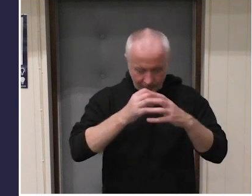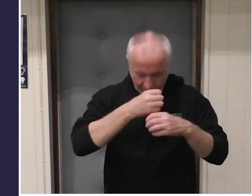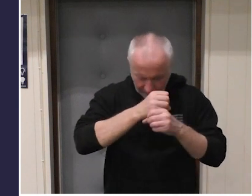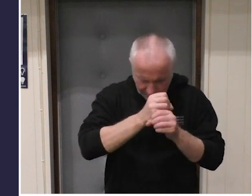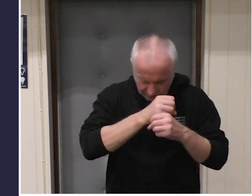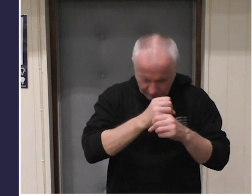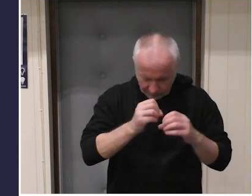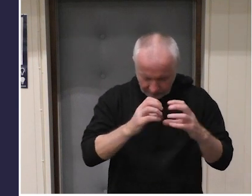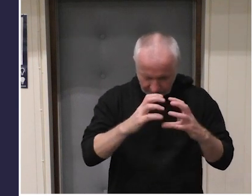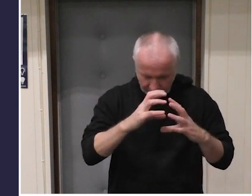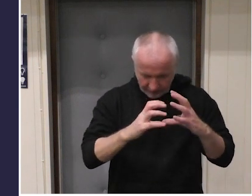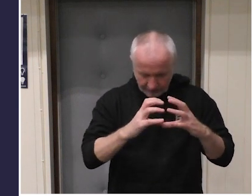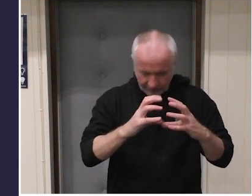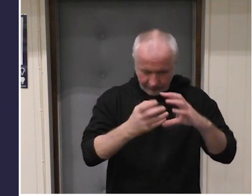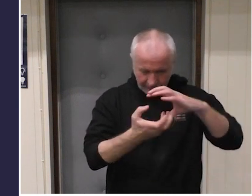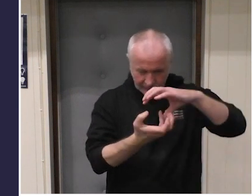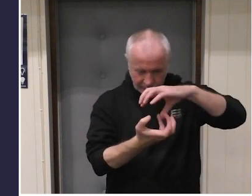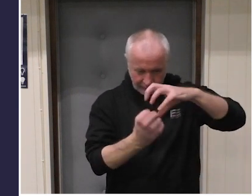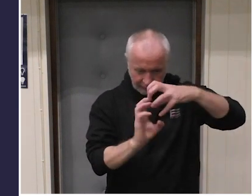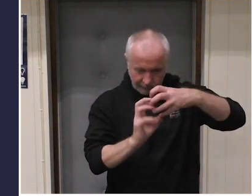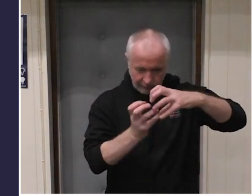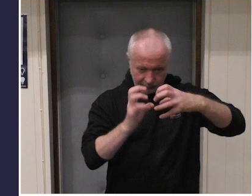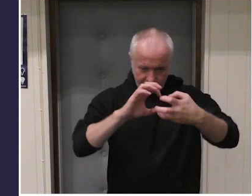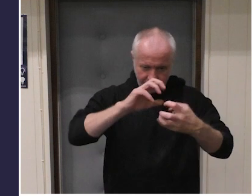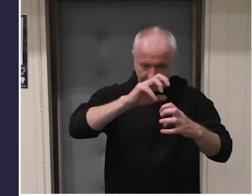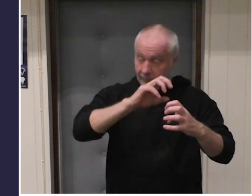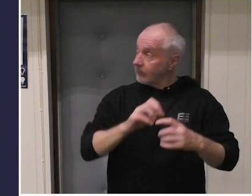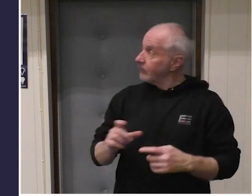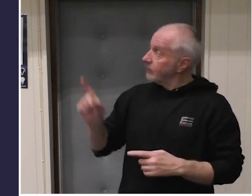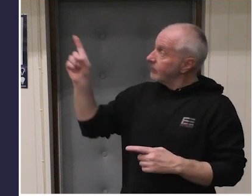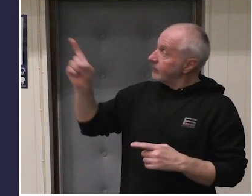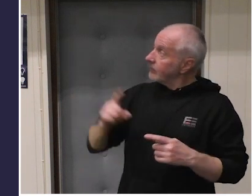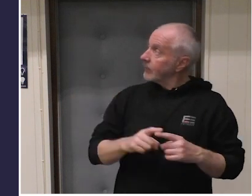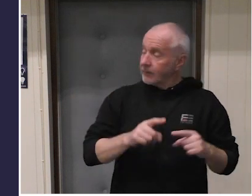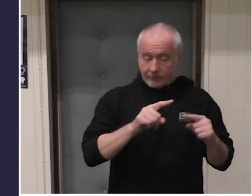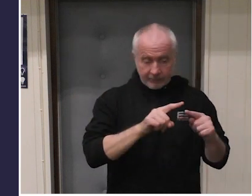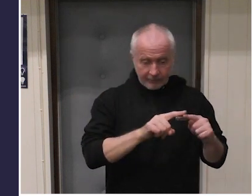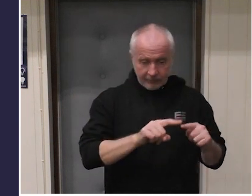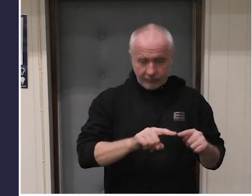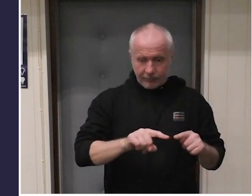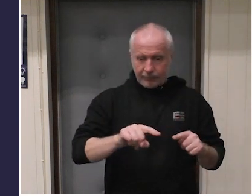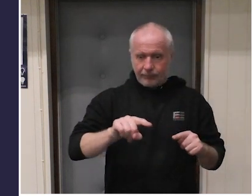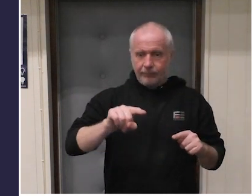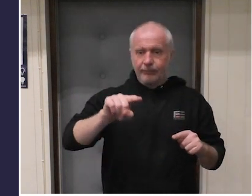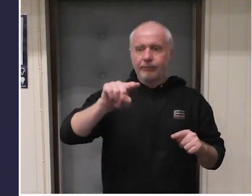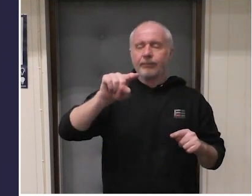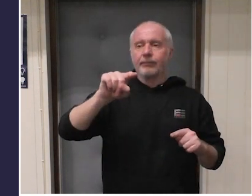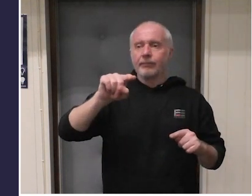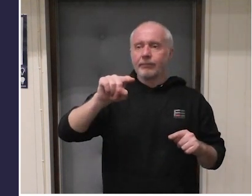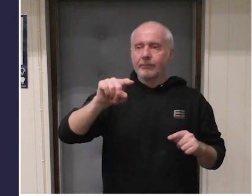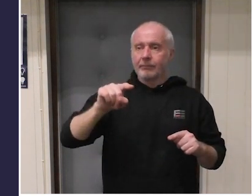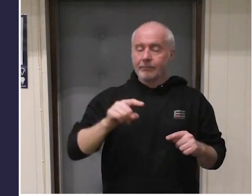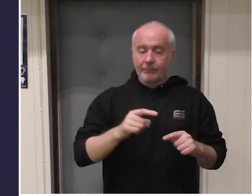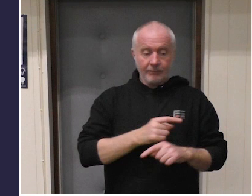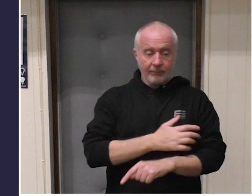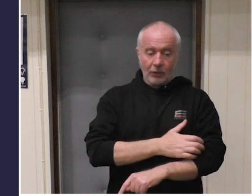different types of proteins. And we see that it went up exponentially and then we started plateauing. But on the left, the blue